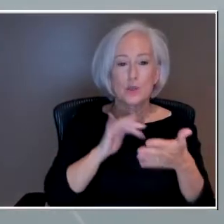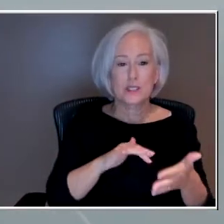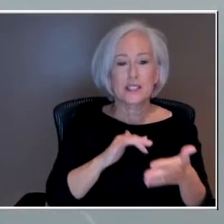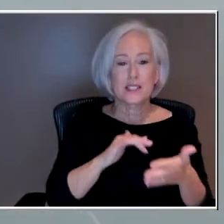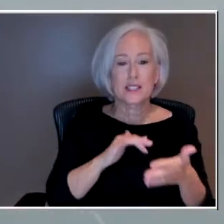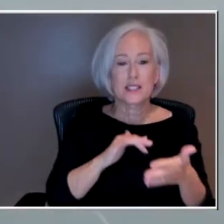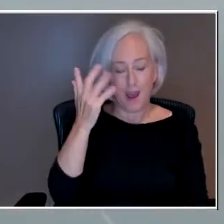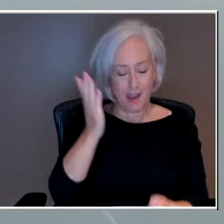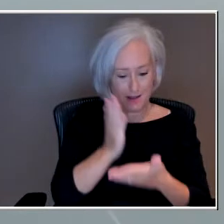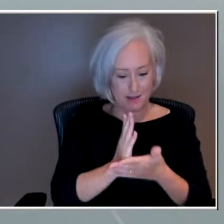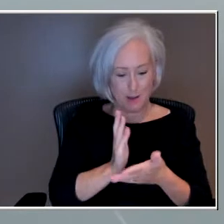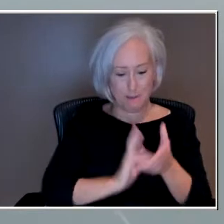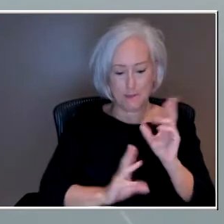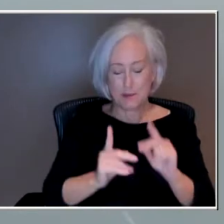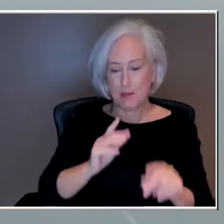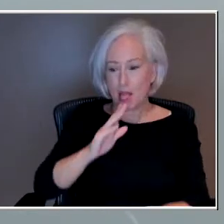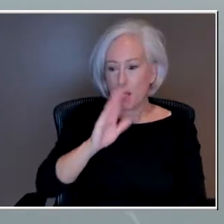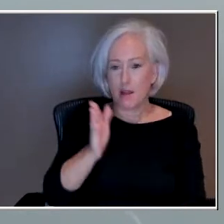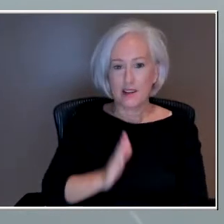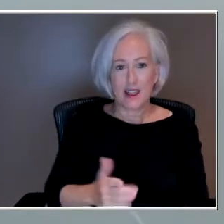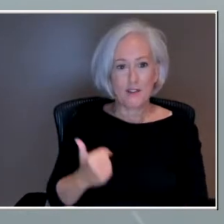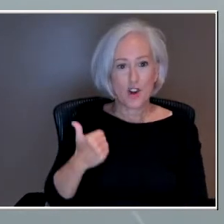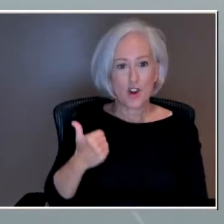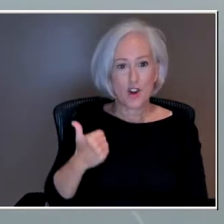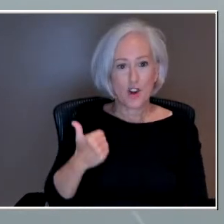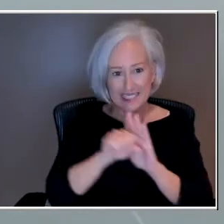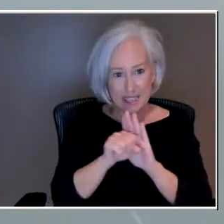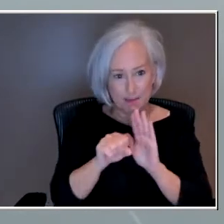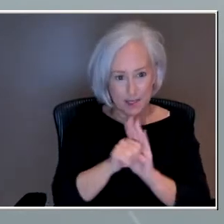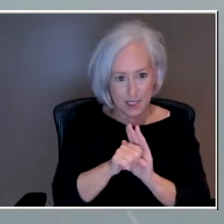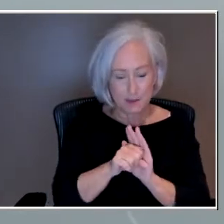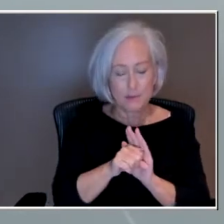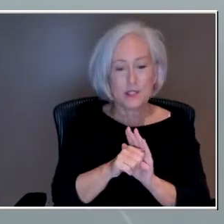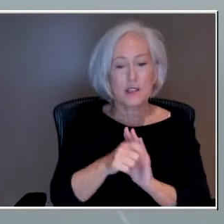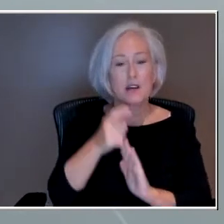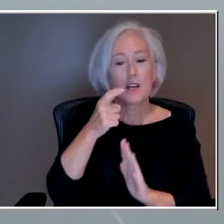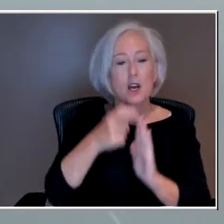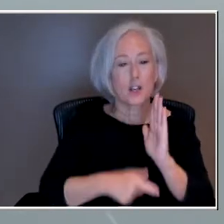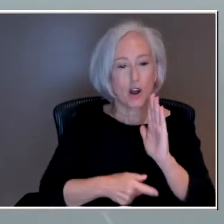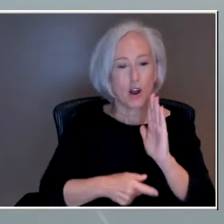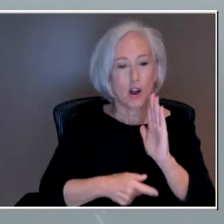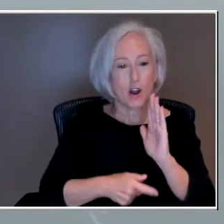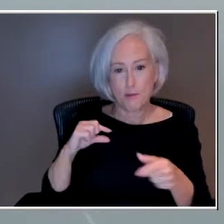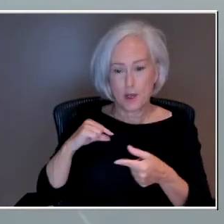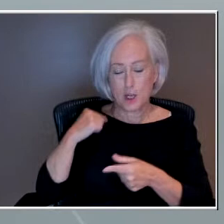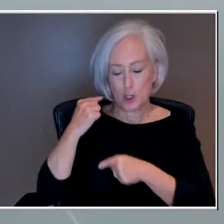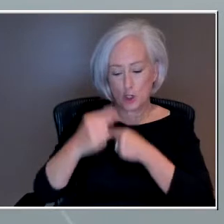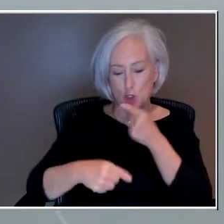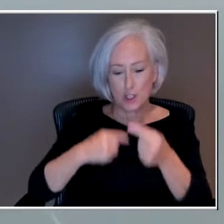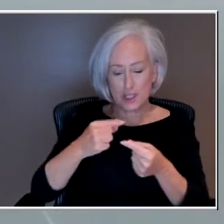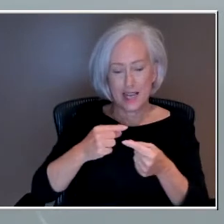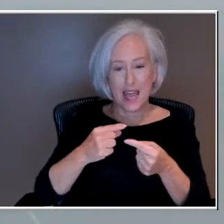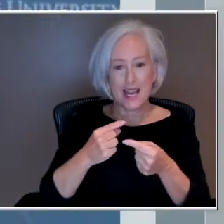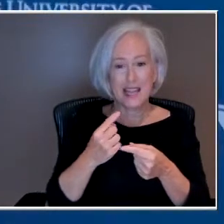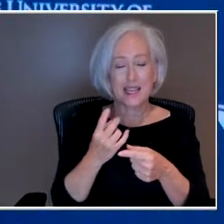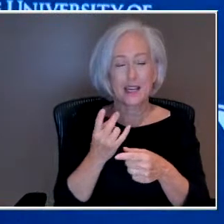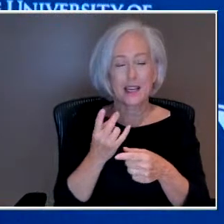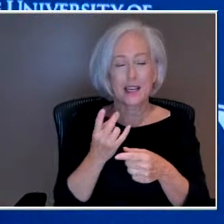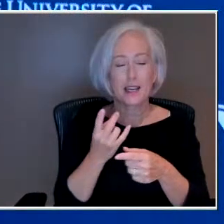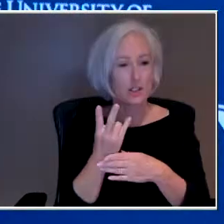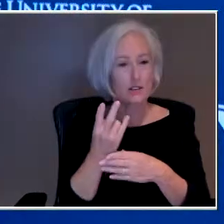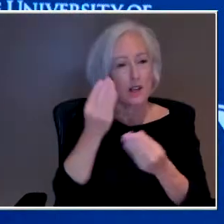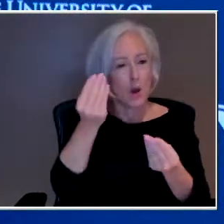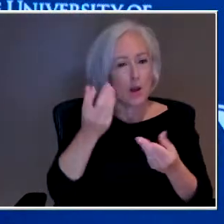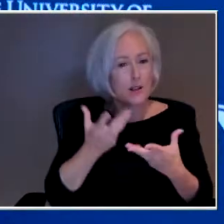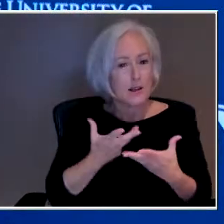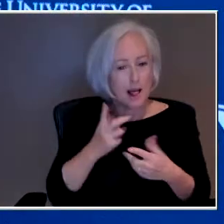those symptoms. Research published in the journal Nature ties it back to a genetic mutation. What can you tell us about that? Yeah, I think this is very interesting for